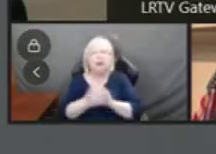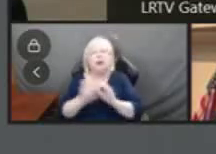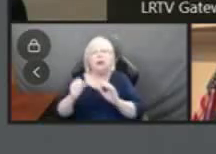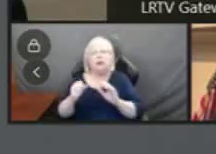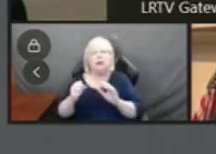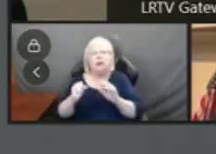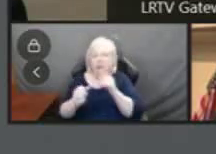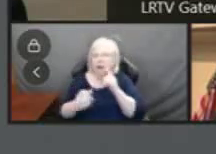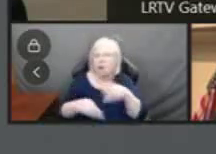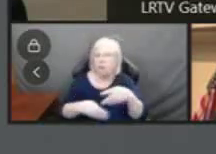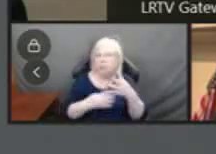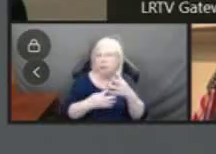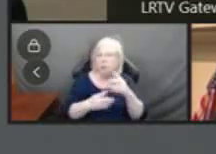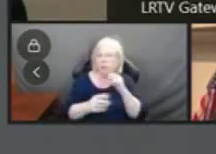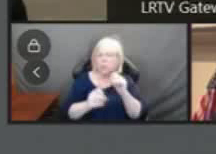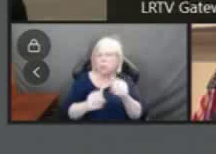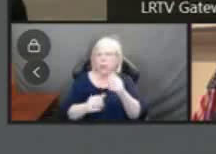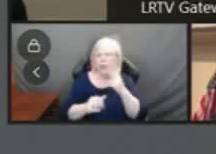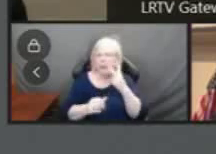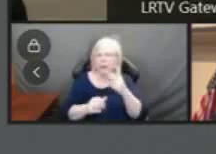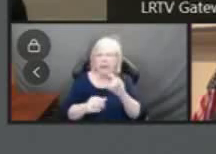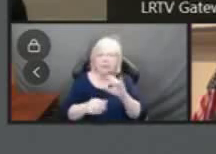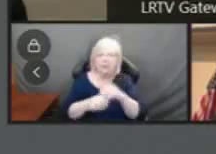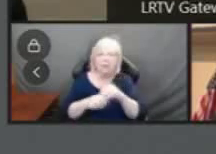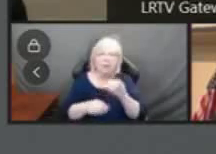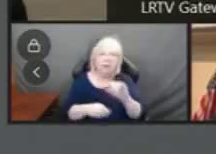I'll pull it up real quick and see in the I-2.